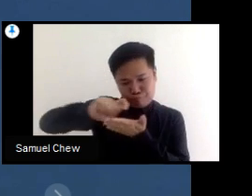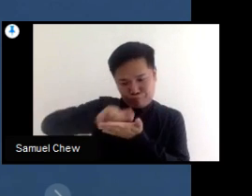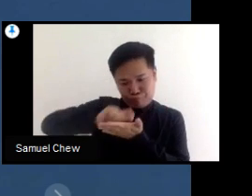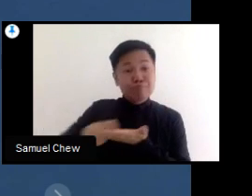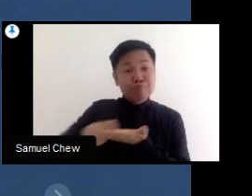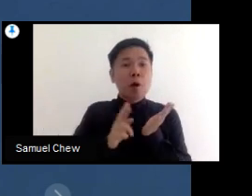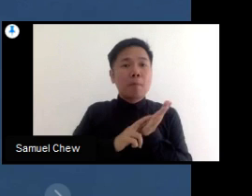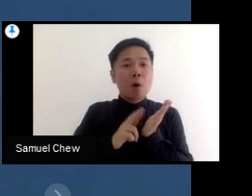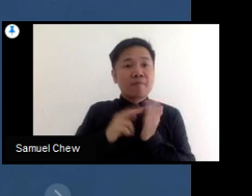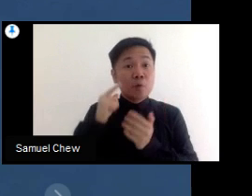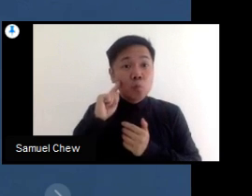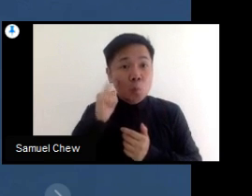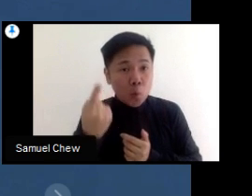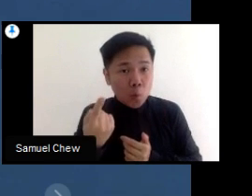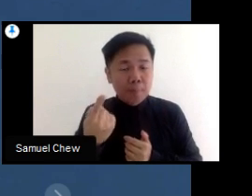tomorrow